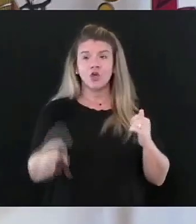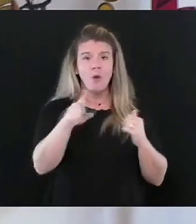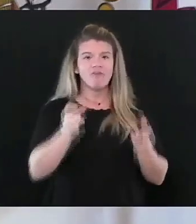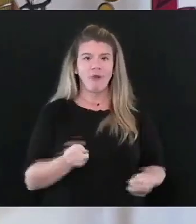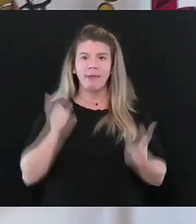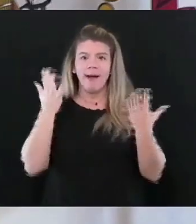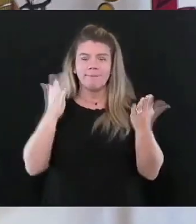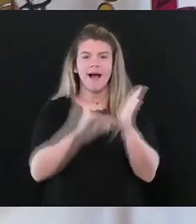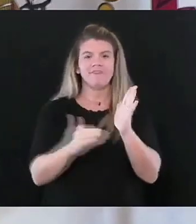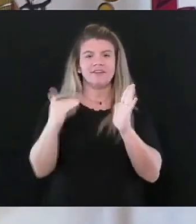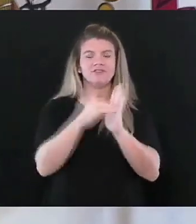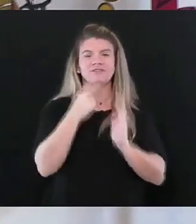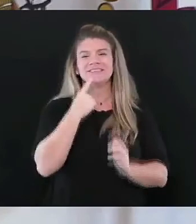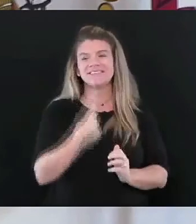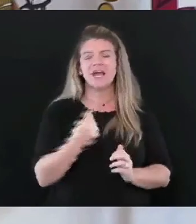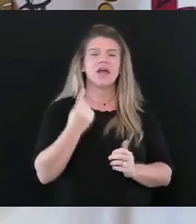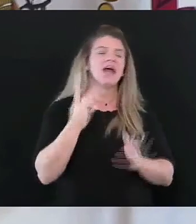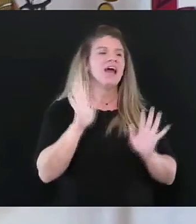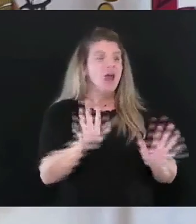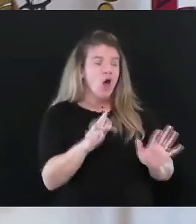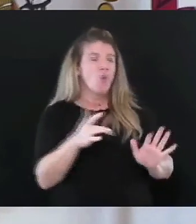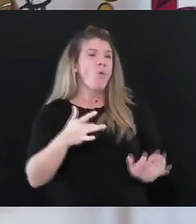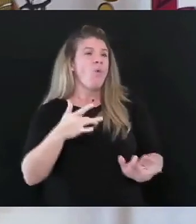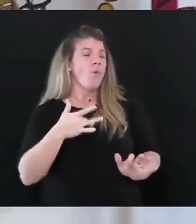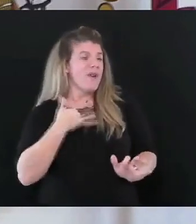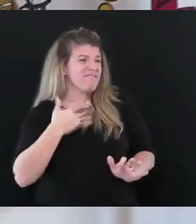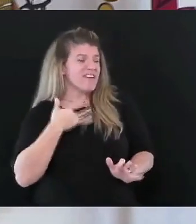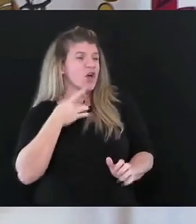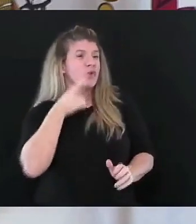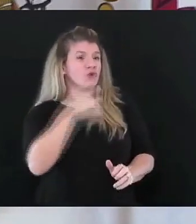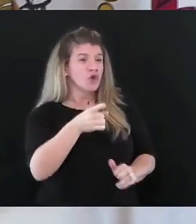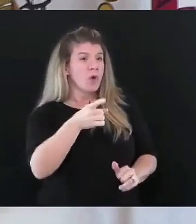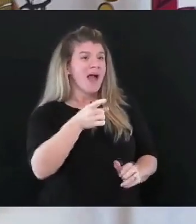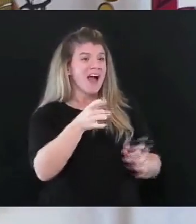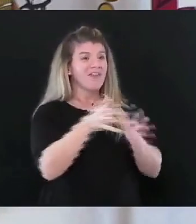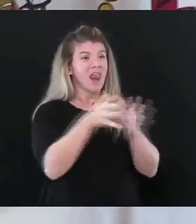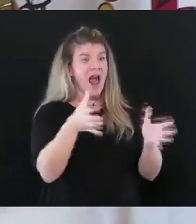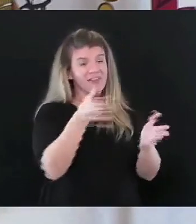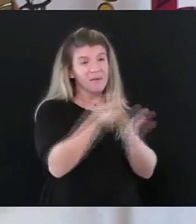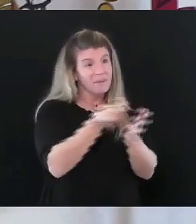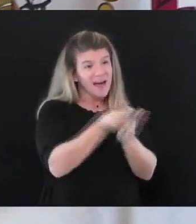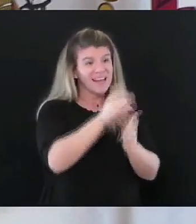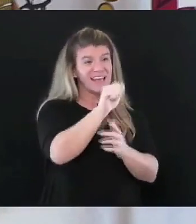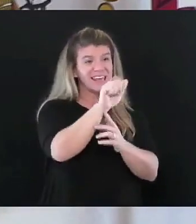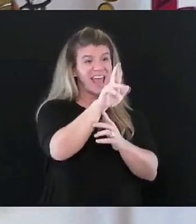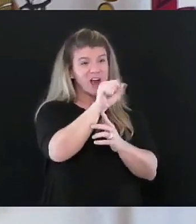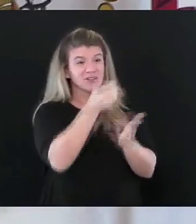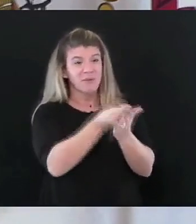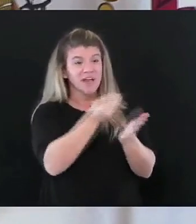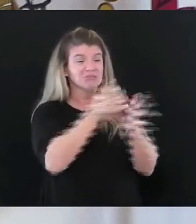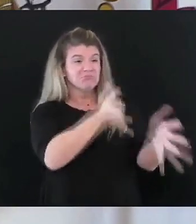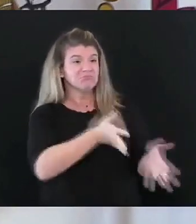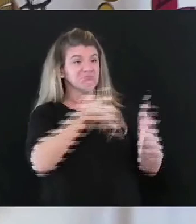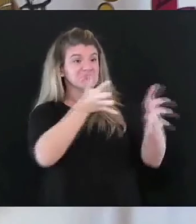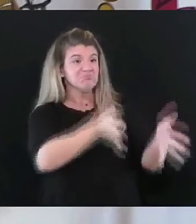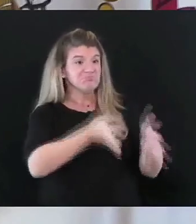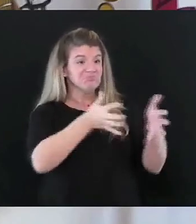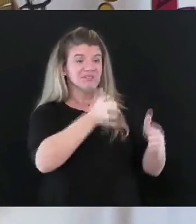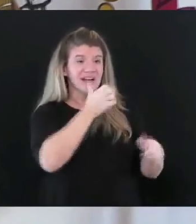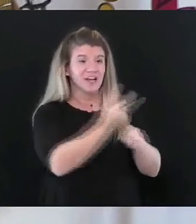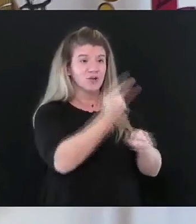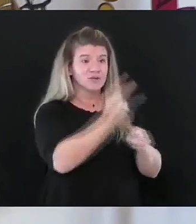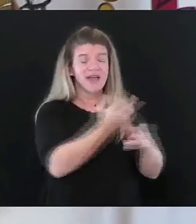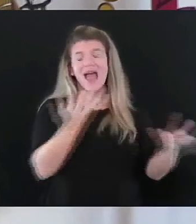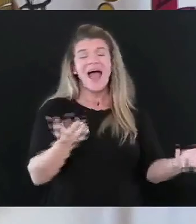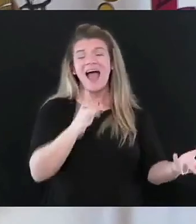and said, well, Governor, we think that you've got a bunch of this CARES money and it's just sitting there and everything, and who knows